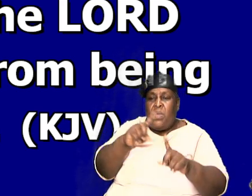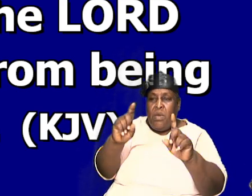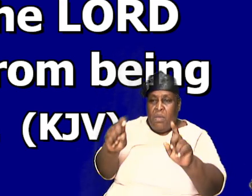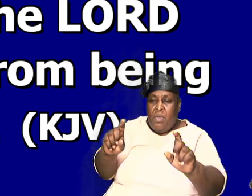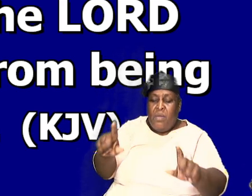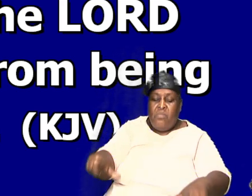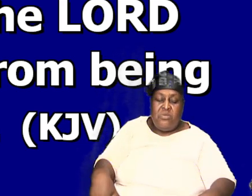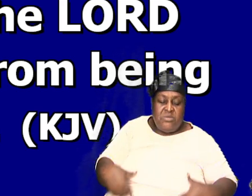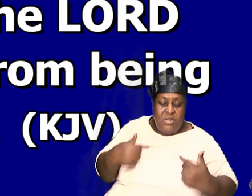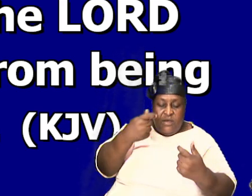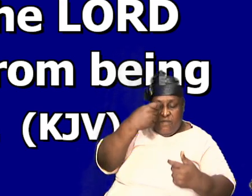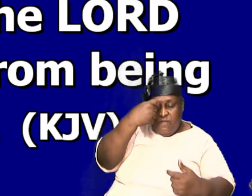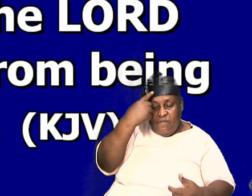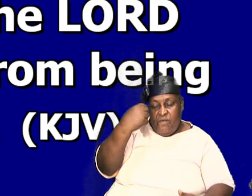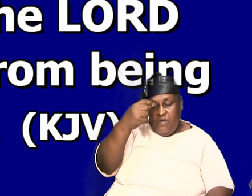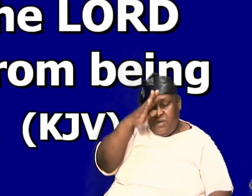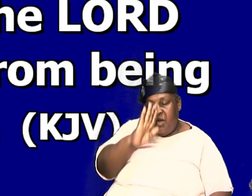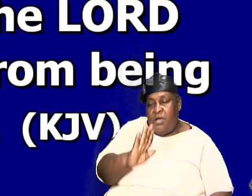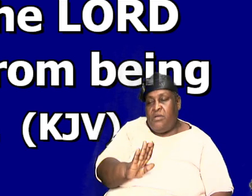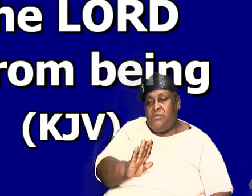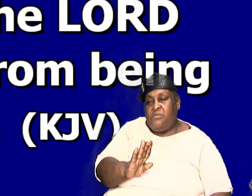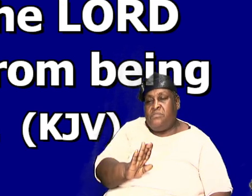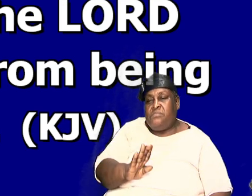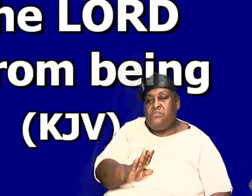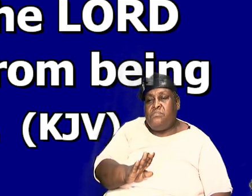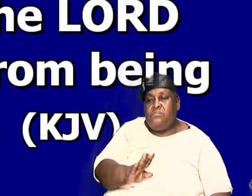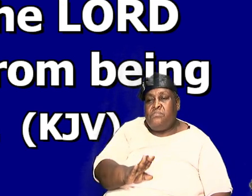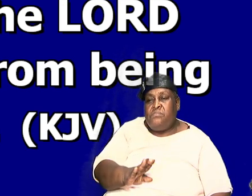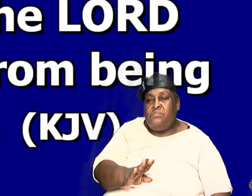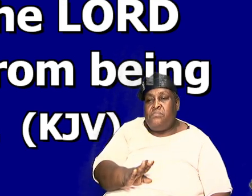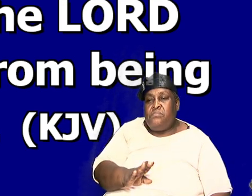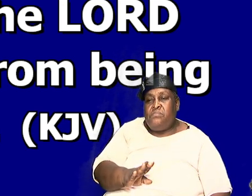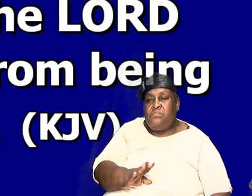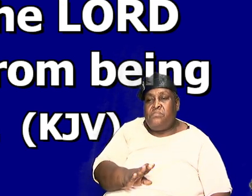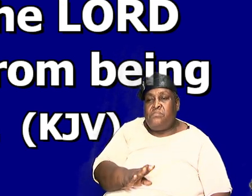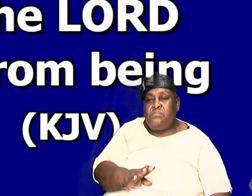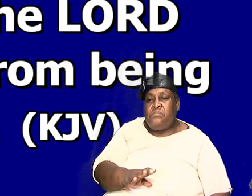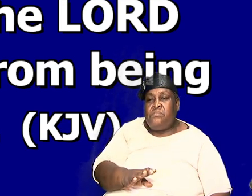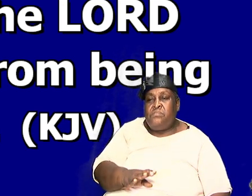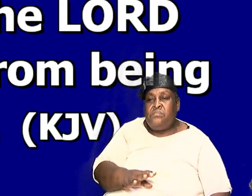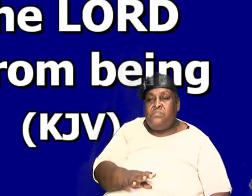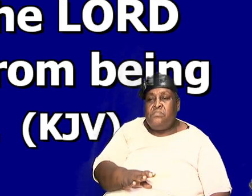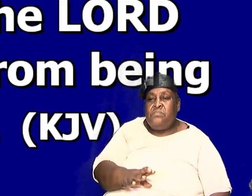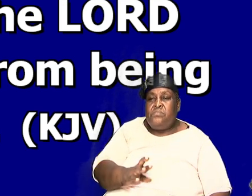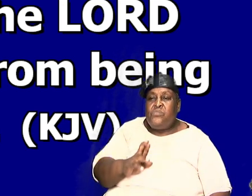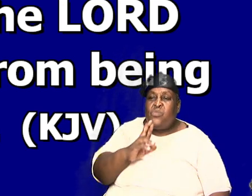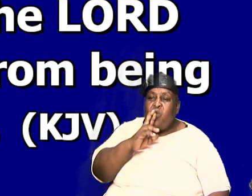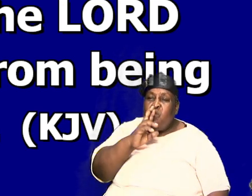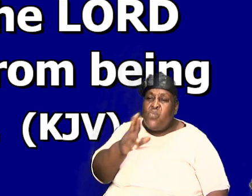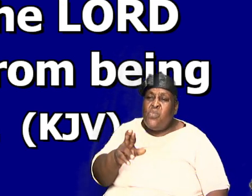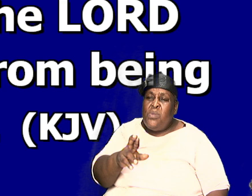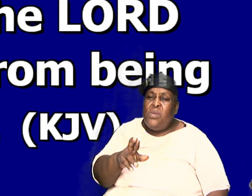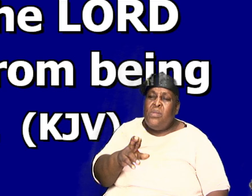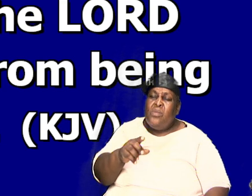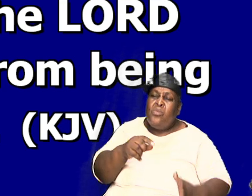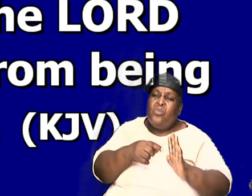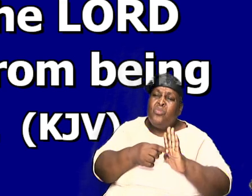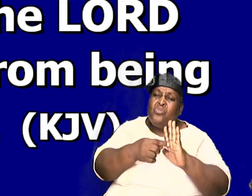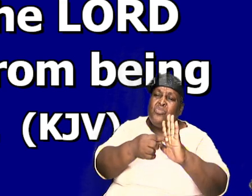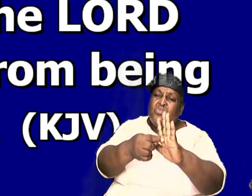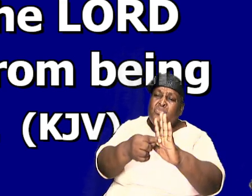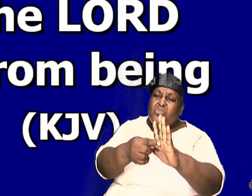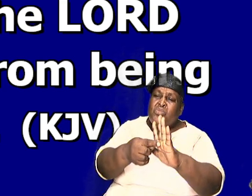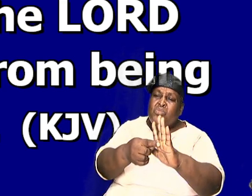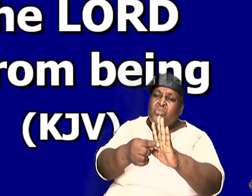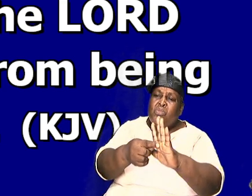for the Lord. I feel tonight that, you know, I should really just point out the